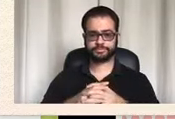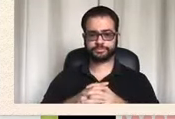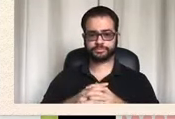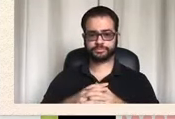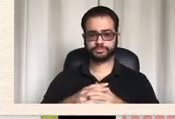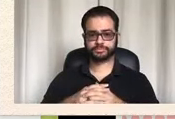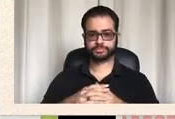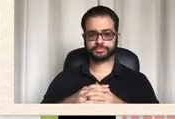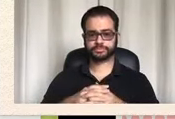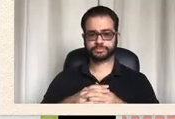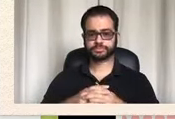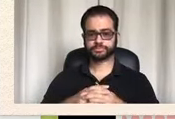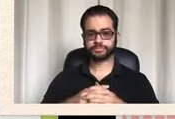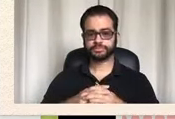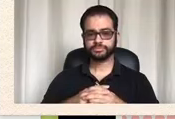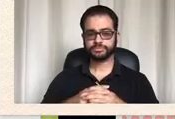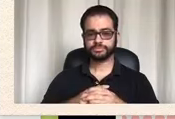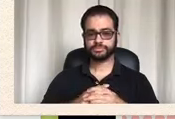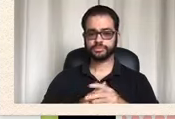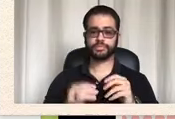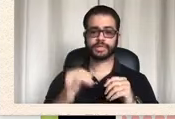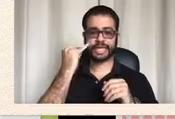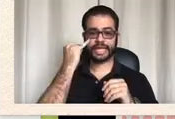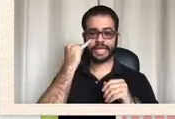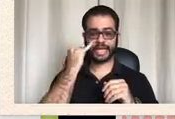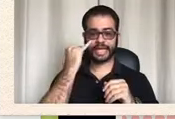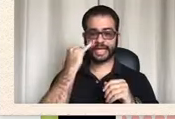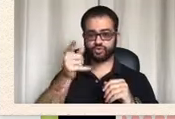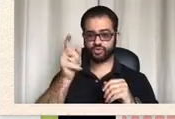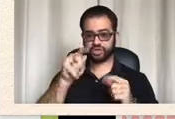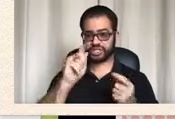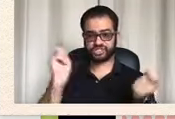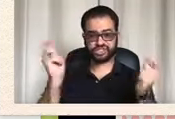If you could change anything, what would it be?